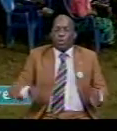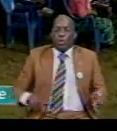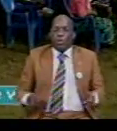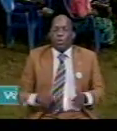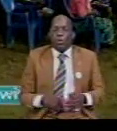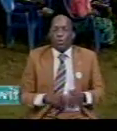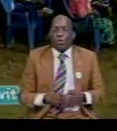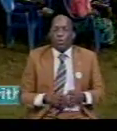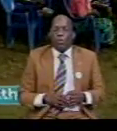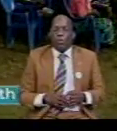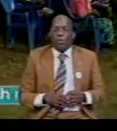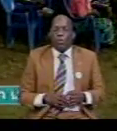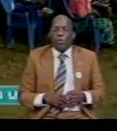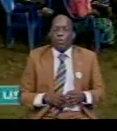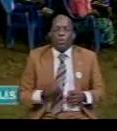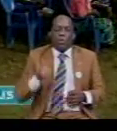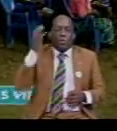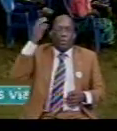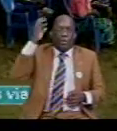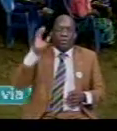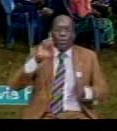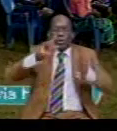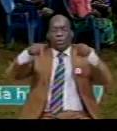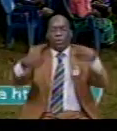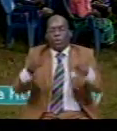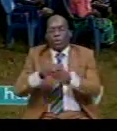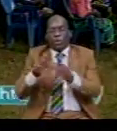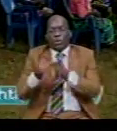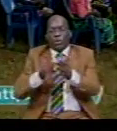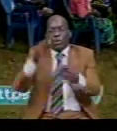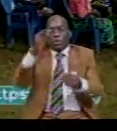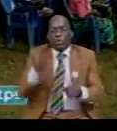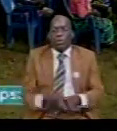Hallucinations gone in Jesus' name. Next testifier.